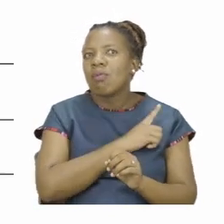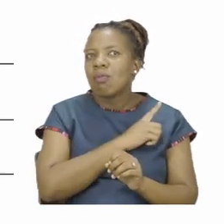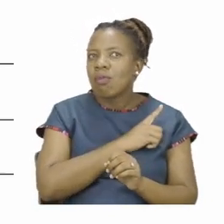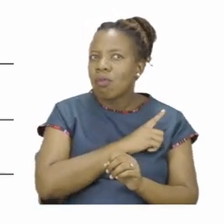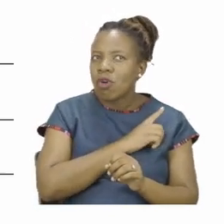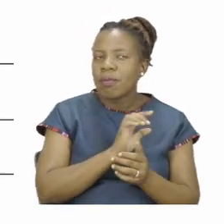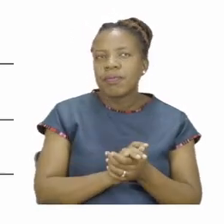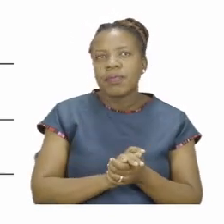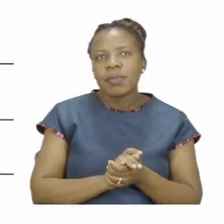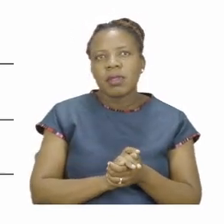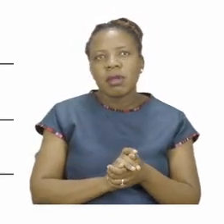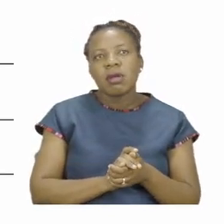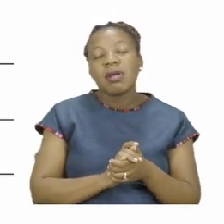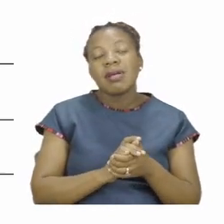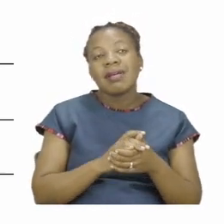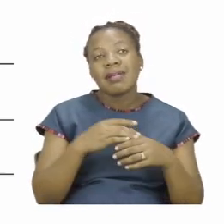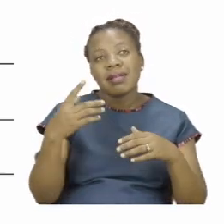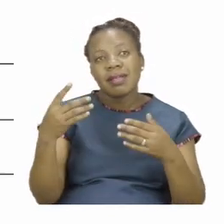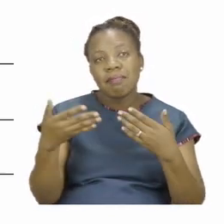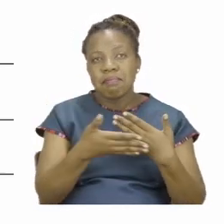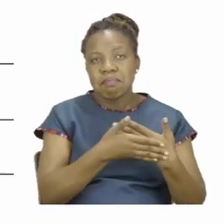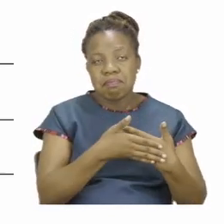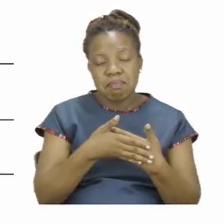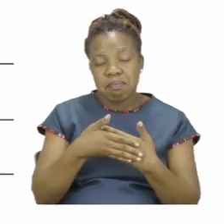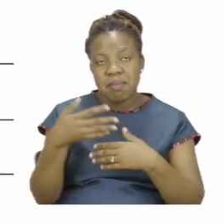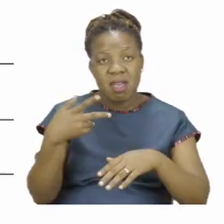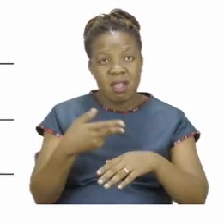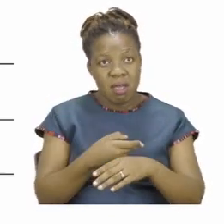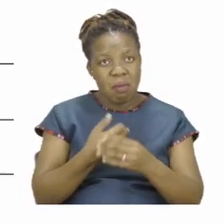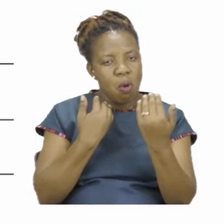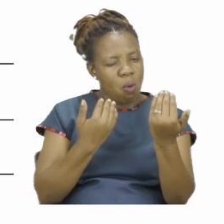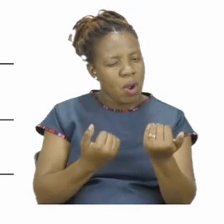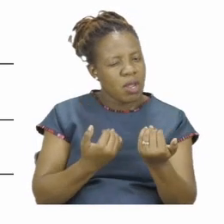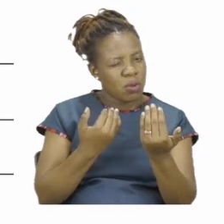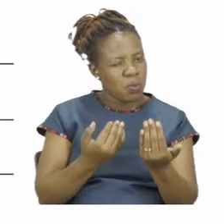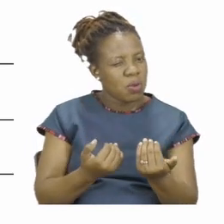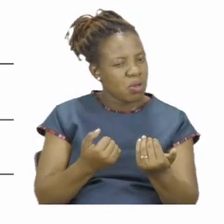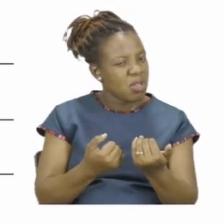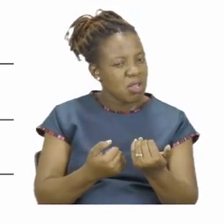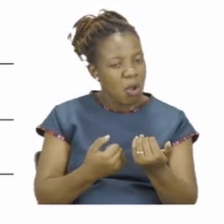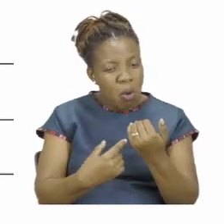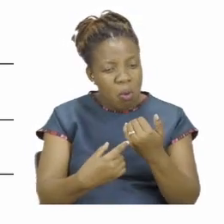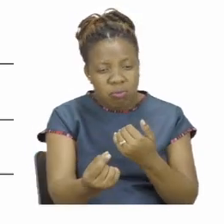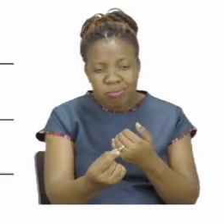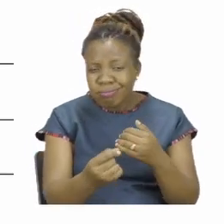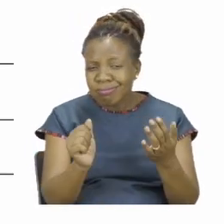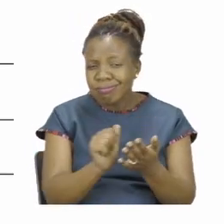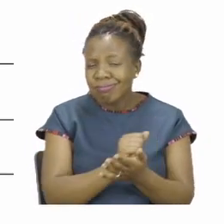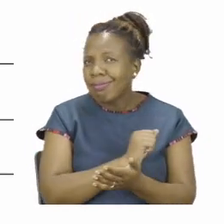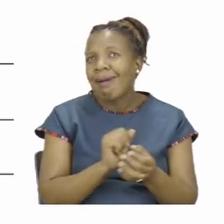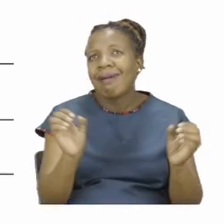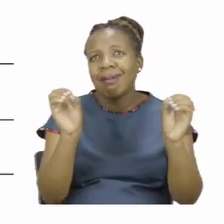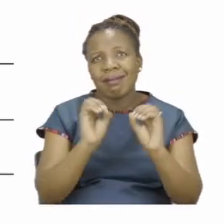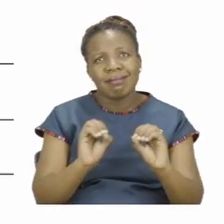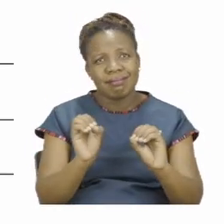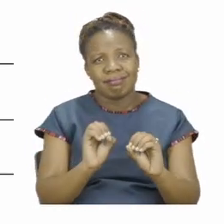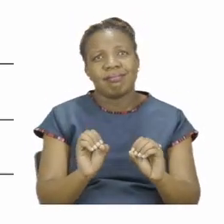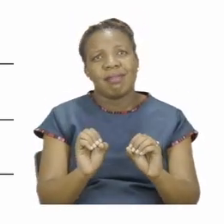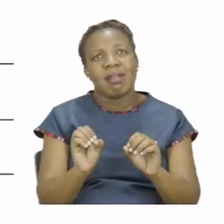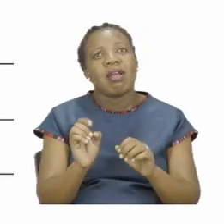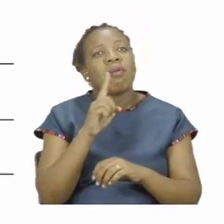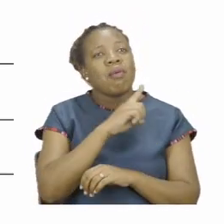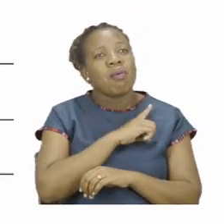What lesson can we learn from the lamb? Now, remember, boys and girls, as you are answering now, some